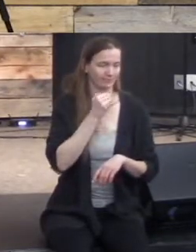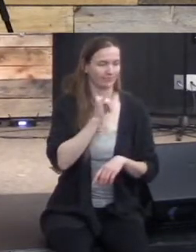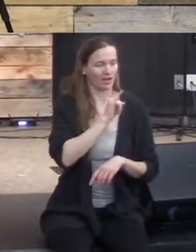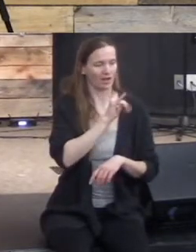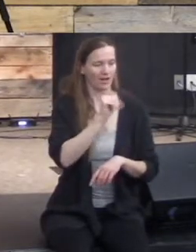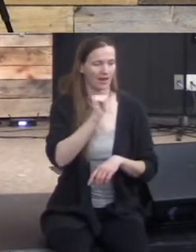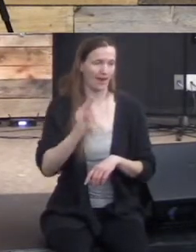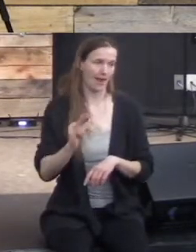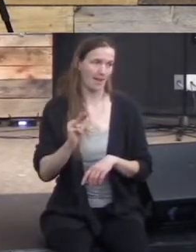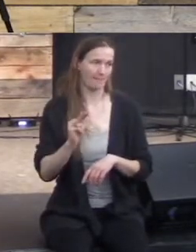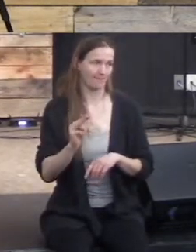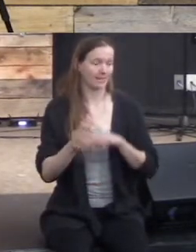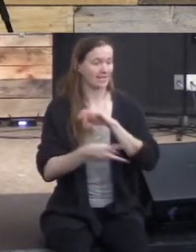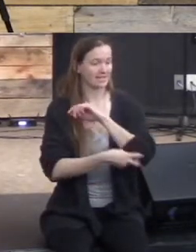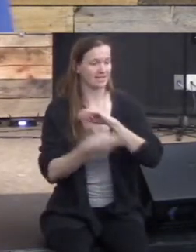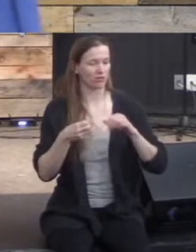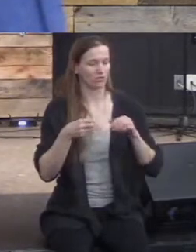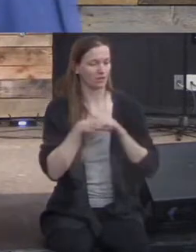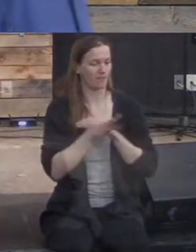Steals the birthright,